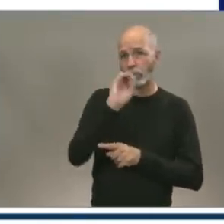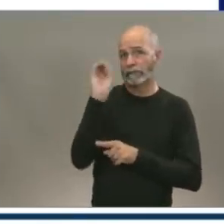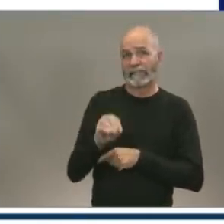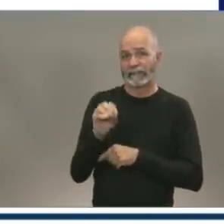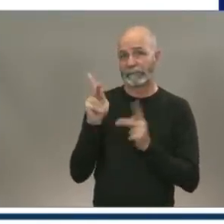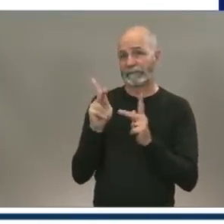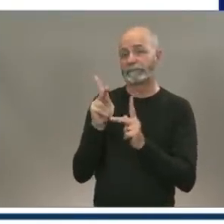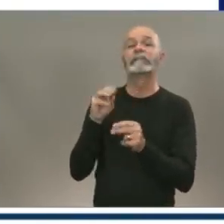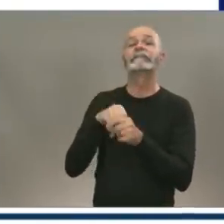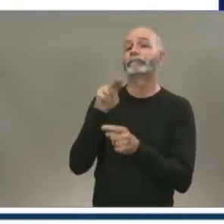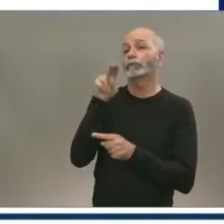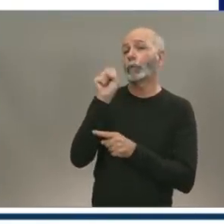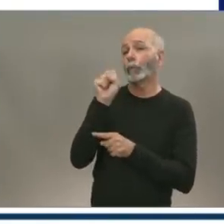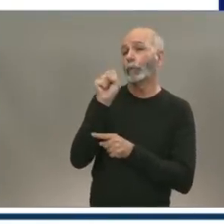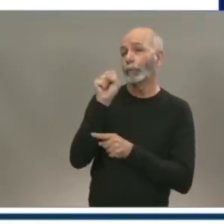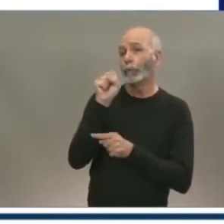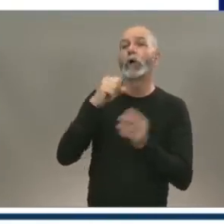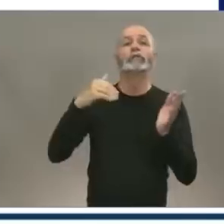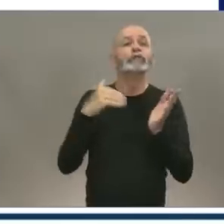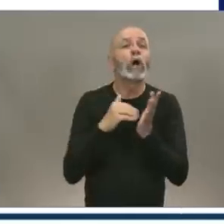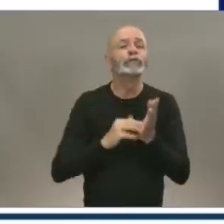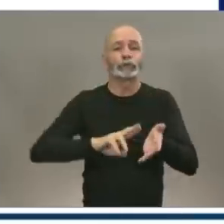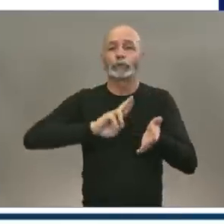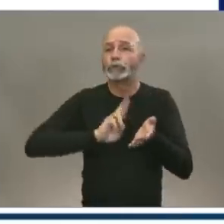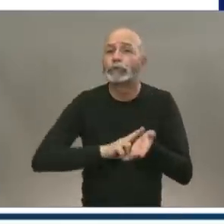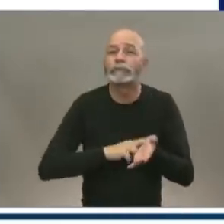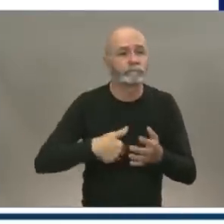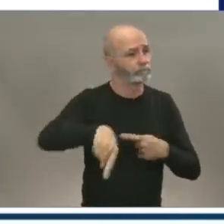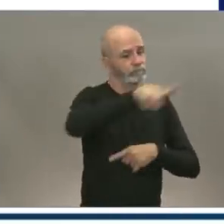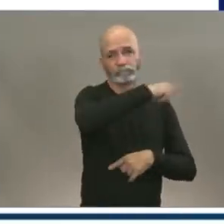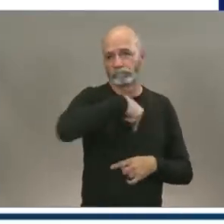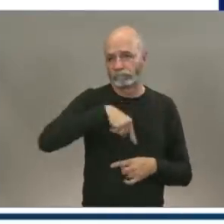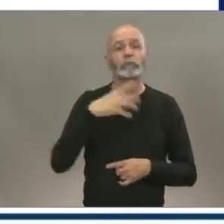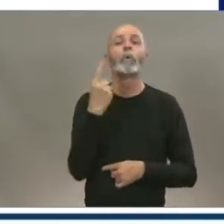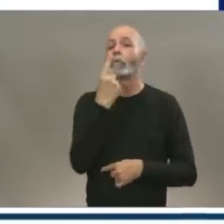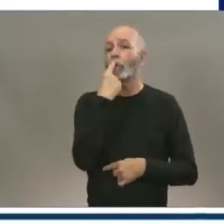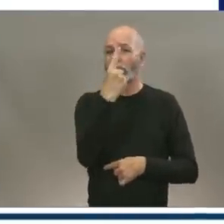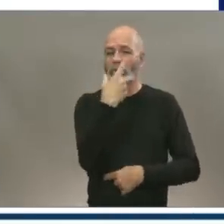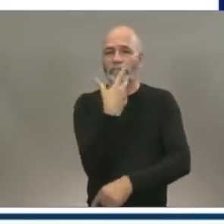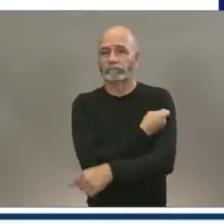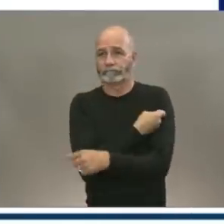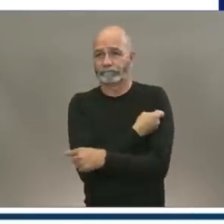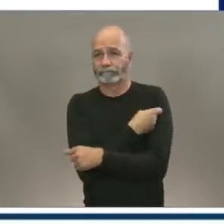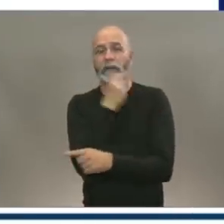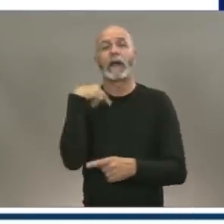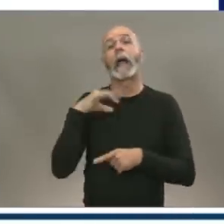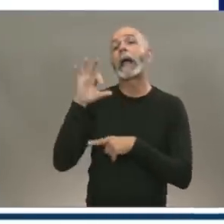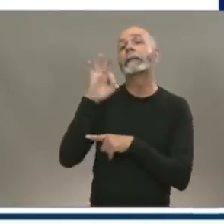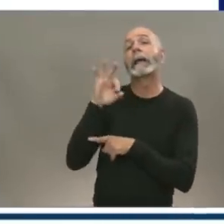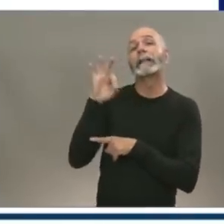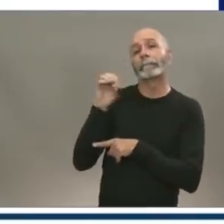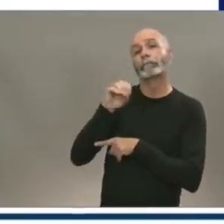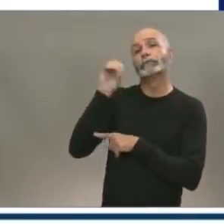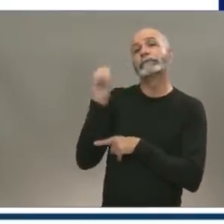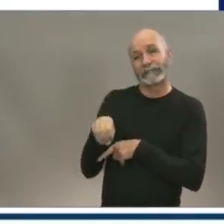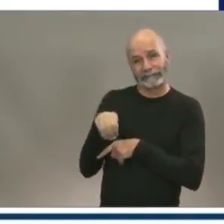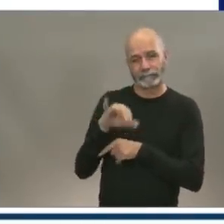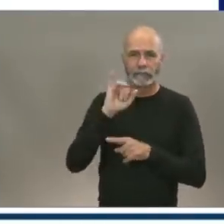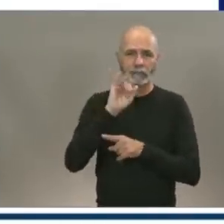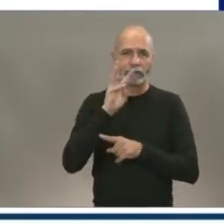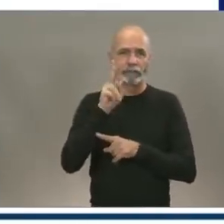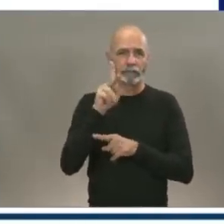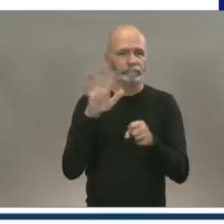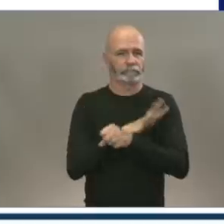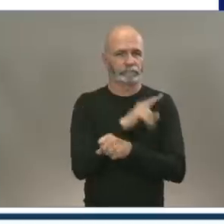Authority employees have at least 1 dose. 99% of IWK staff, 93% of long-term